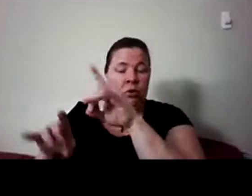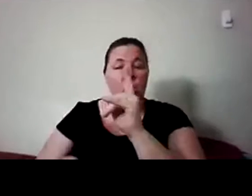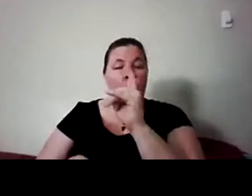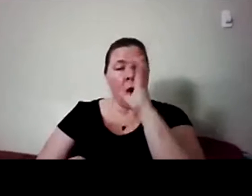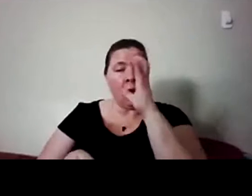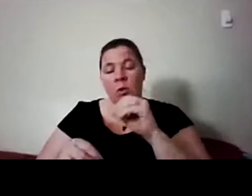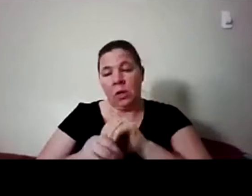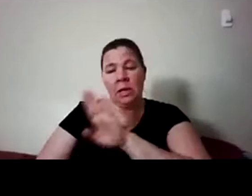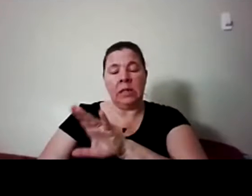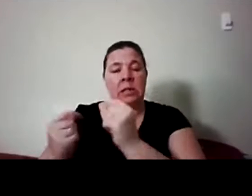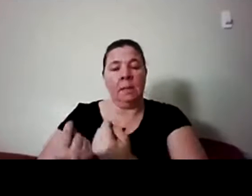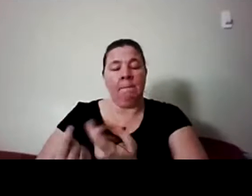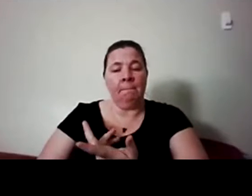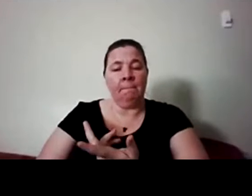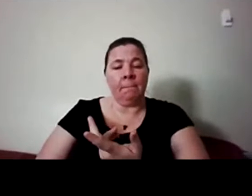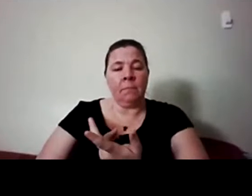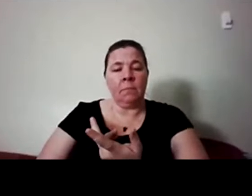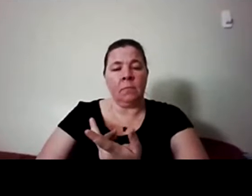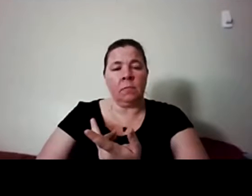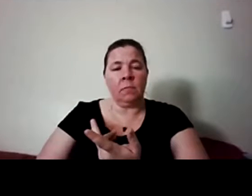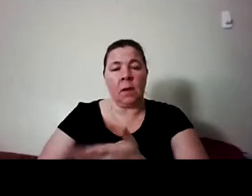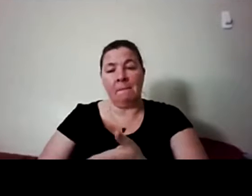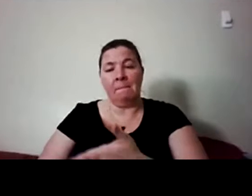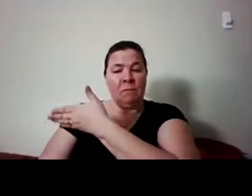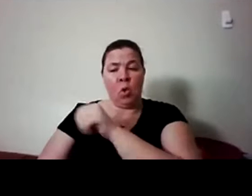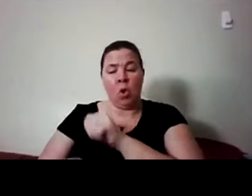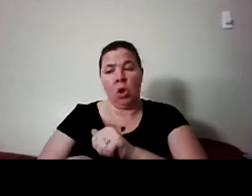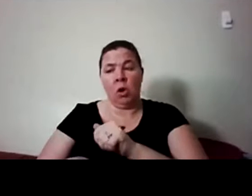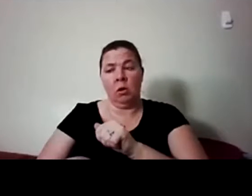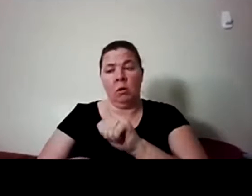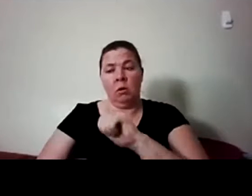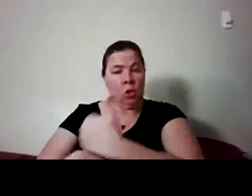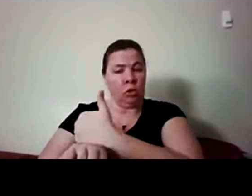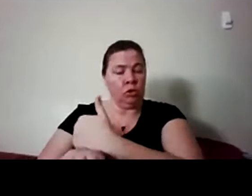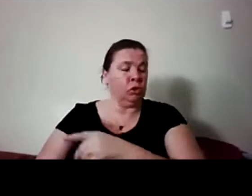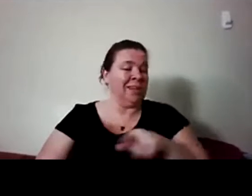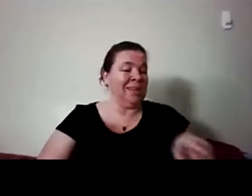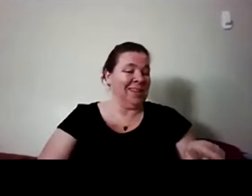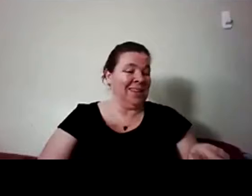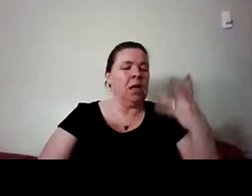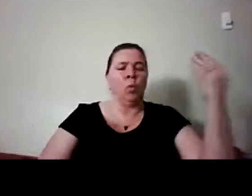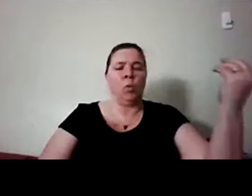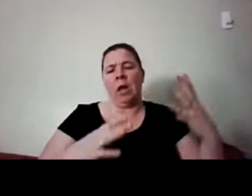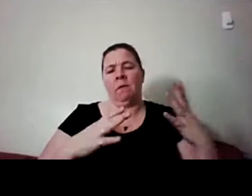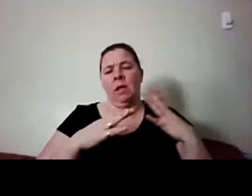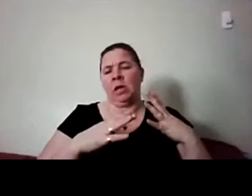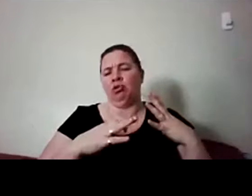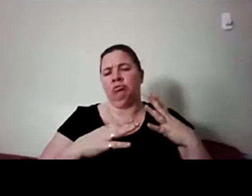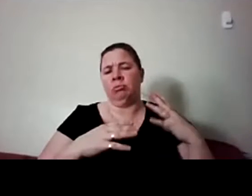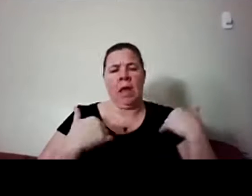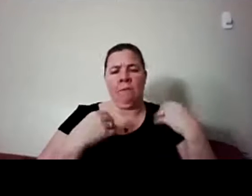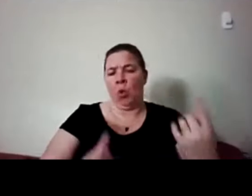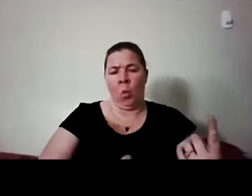his team. Prior to launch, founder B has zero, nobody. He went on vacation. Well,